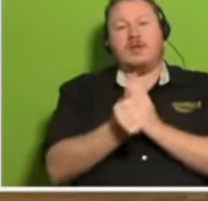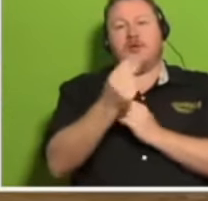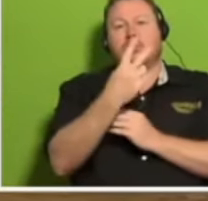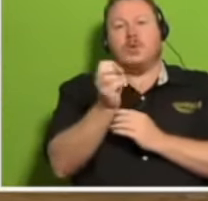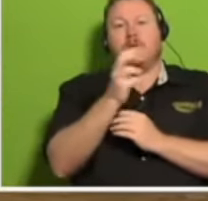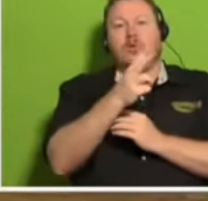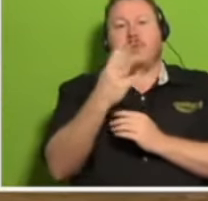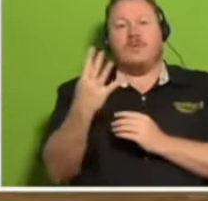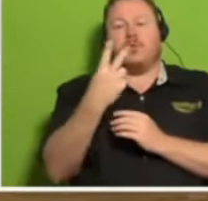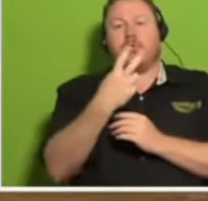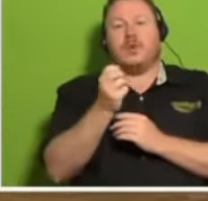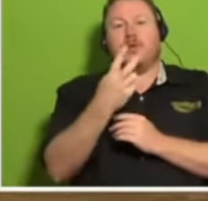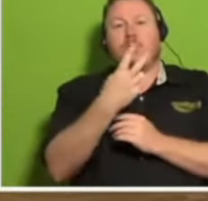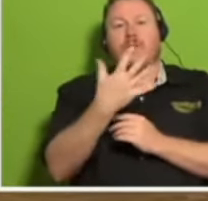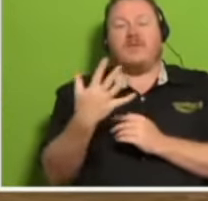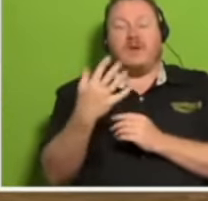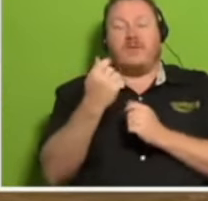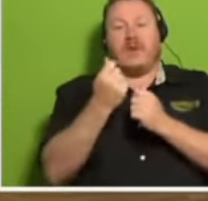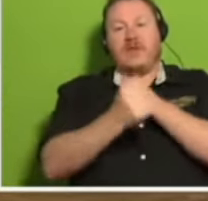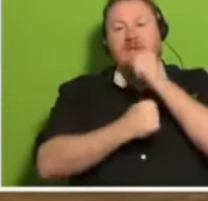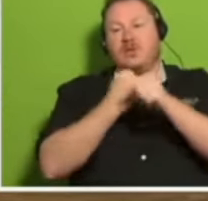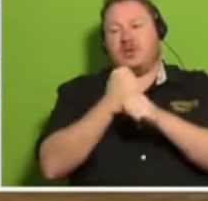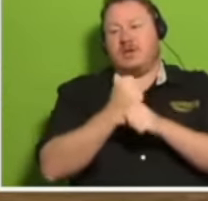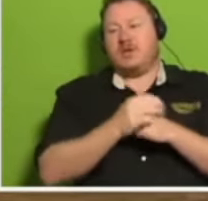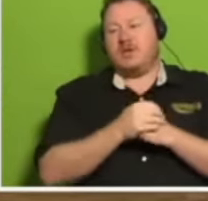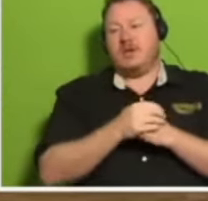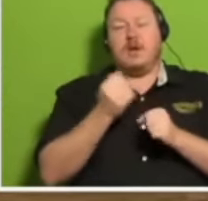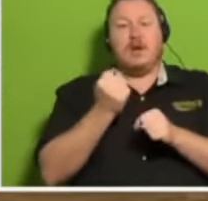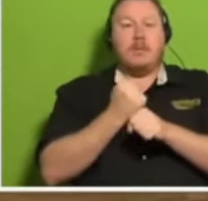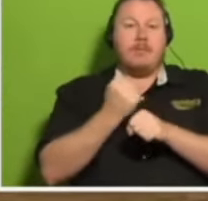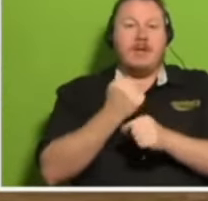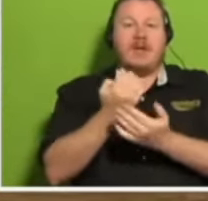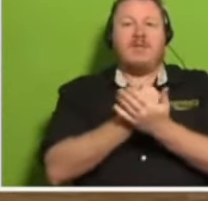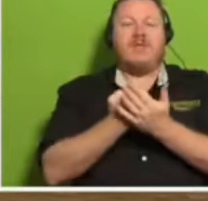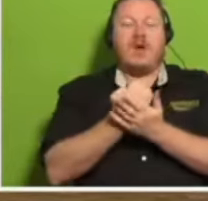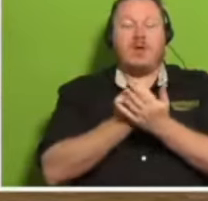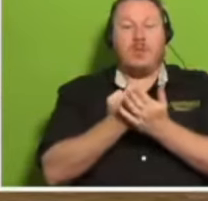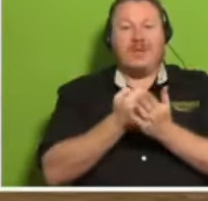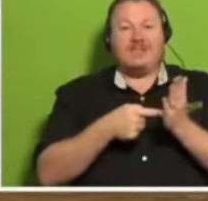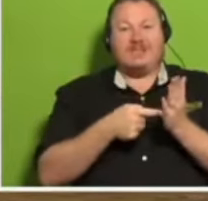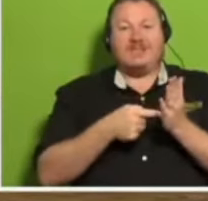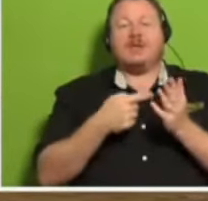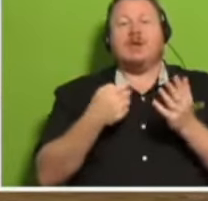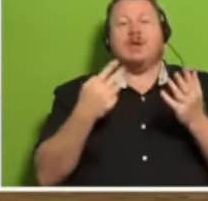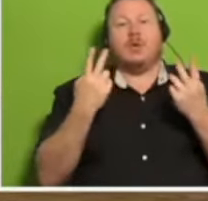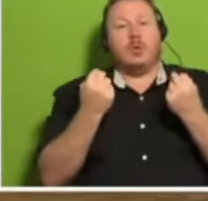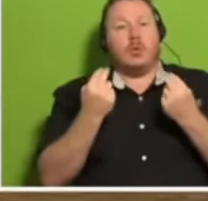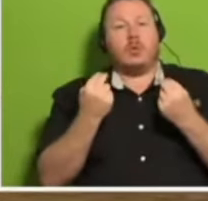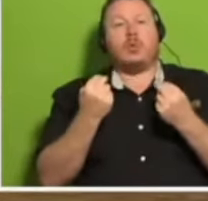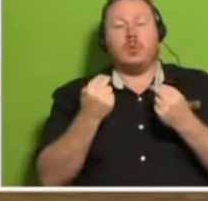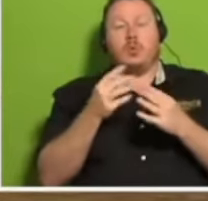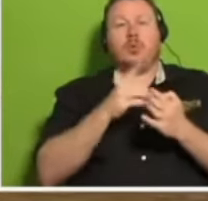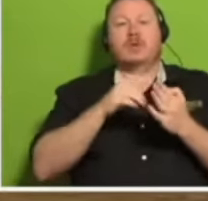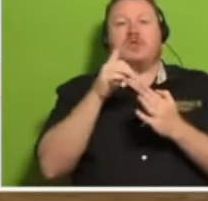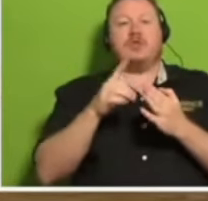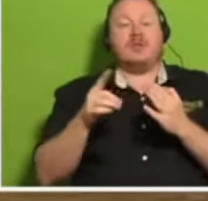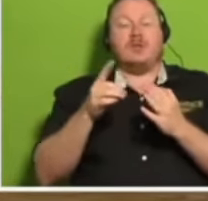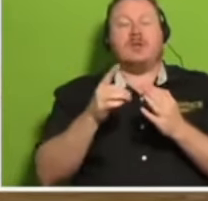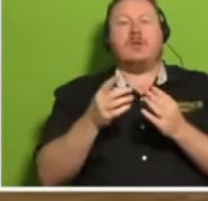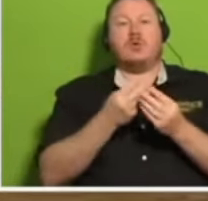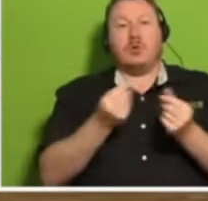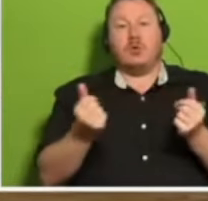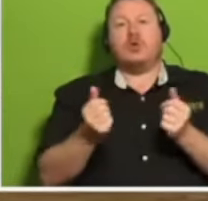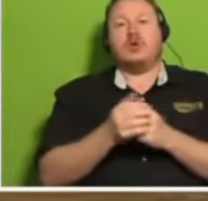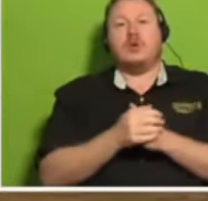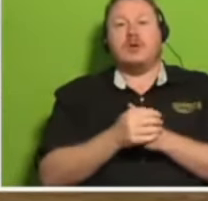year. The aim is to create an environment conducive to developing innovative digital solutions that can